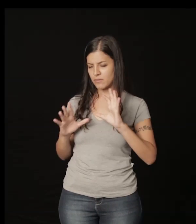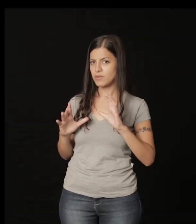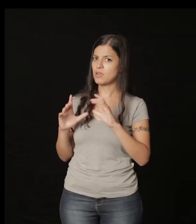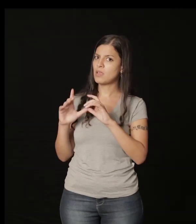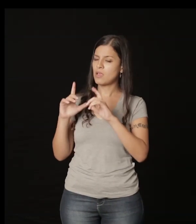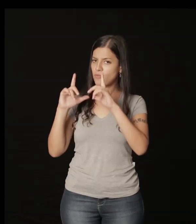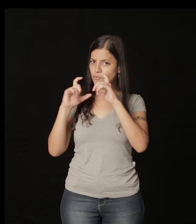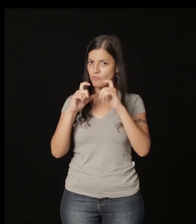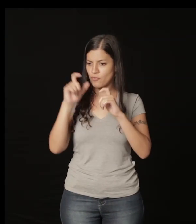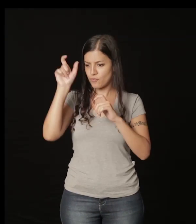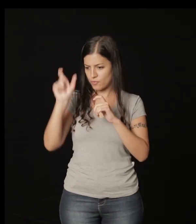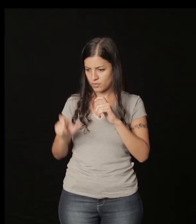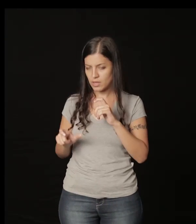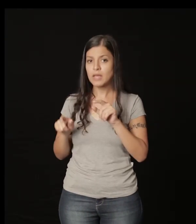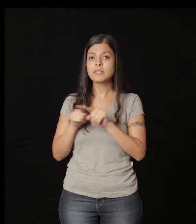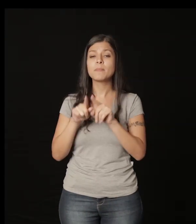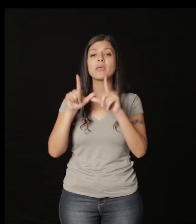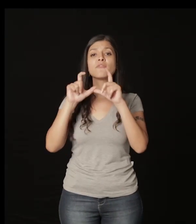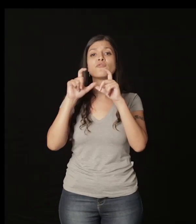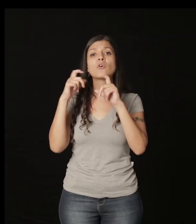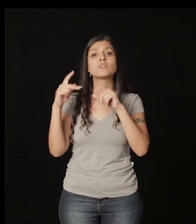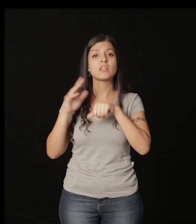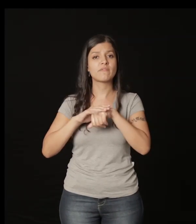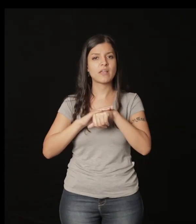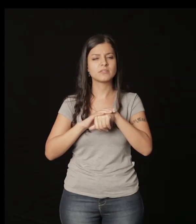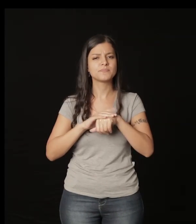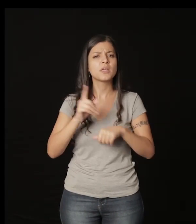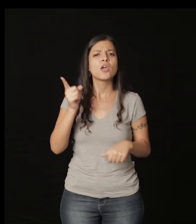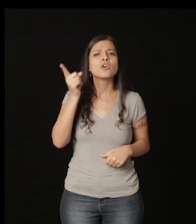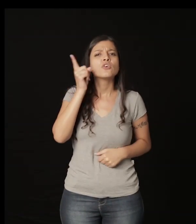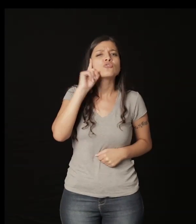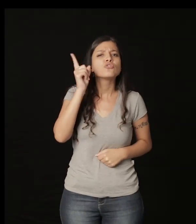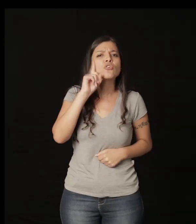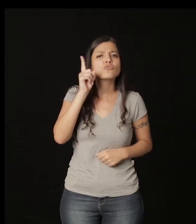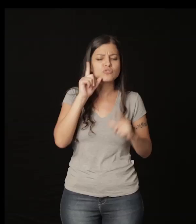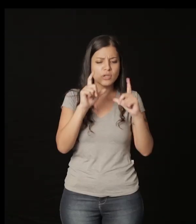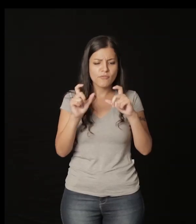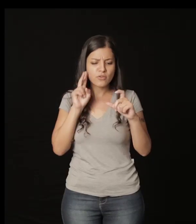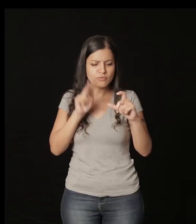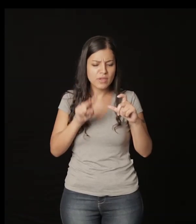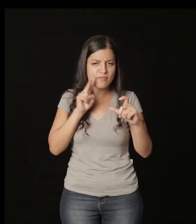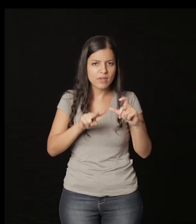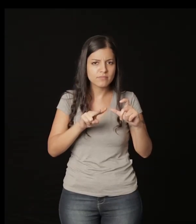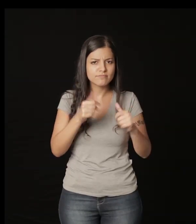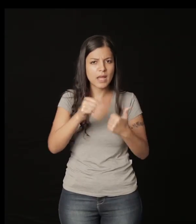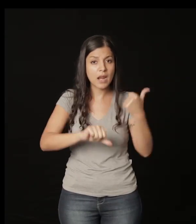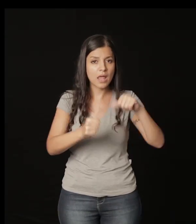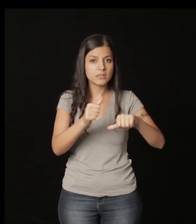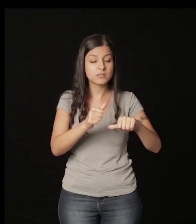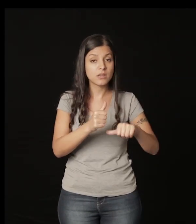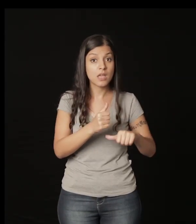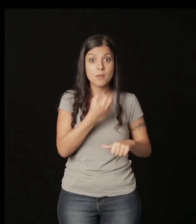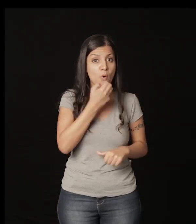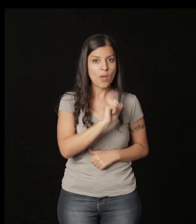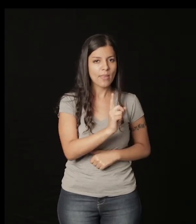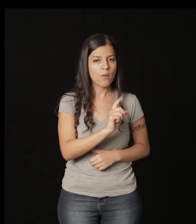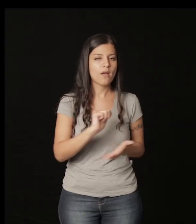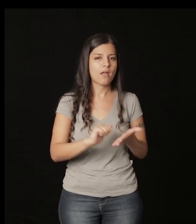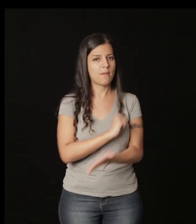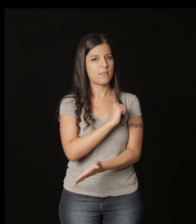pictures. And you had to have your pictures checked every day, you know, and the ones that weren't good, we had to delete them.